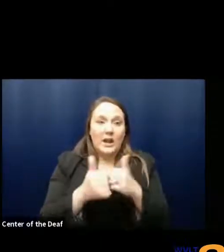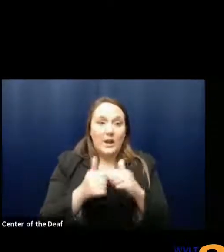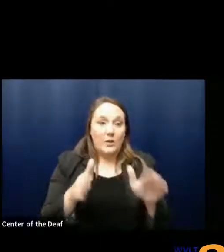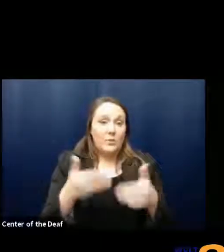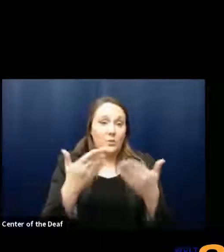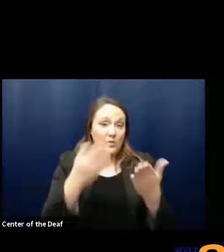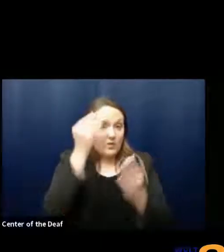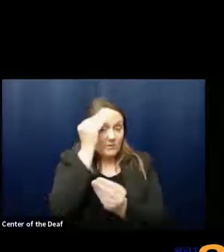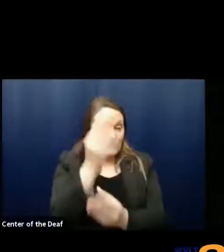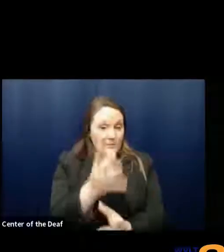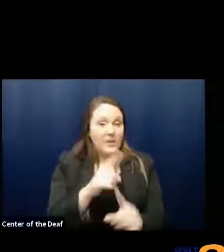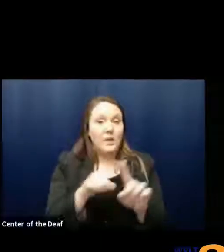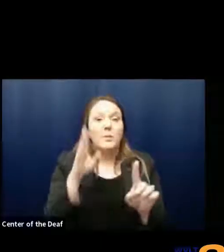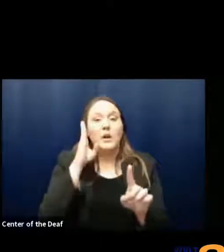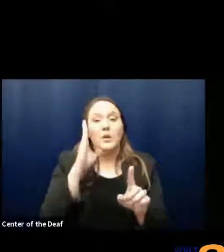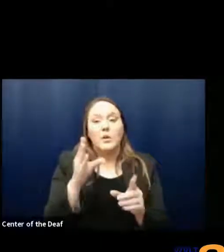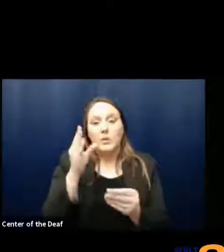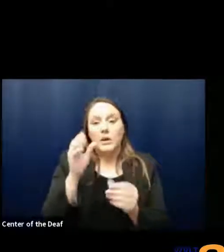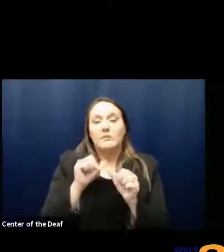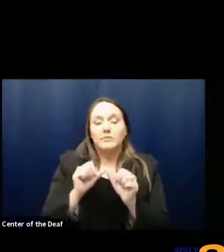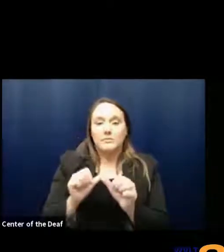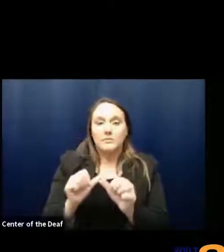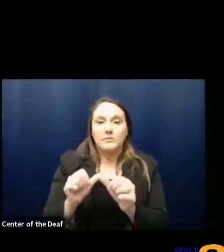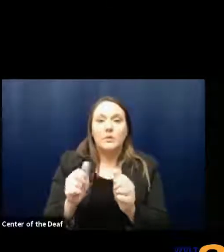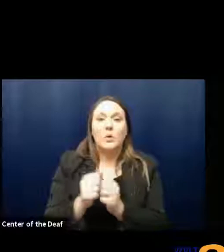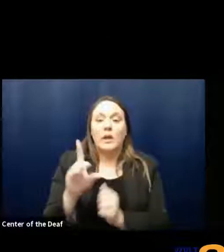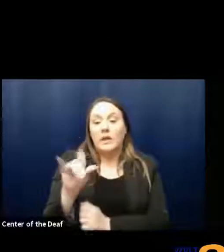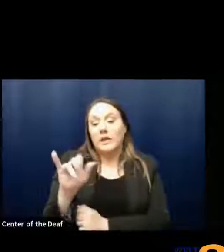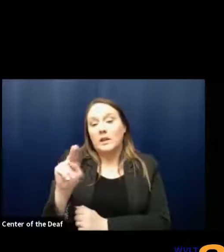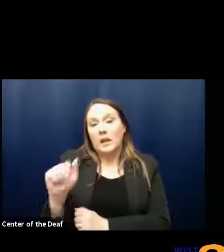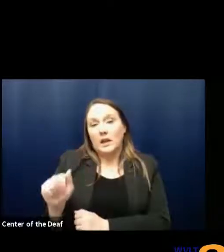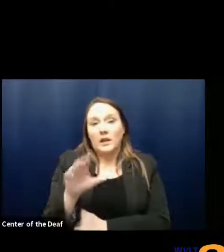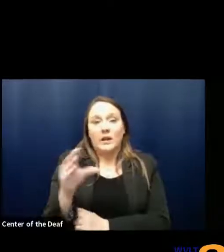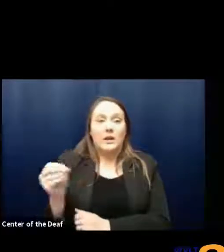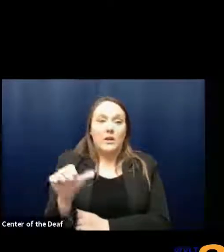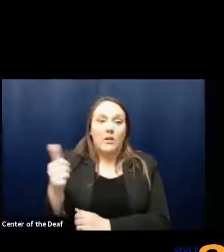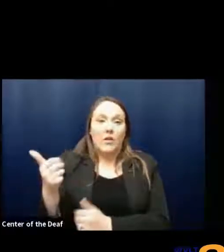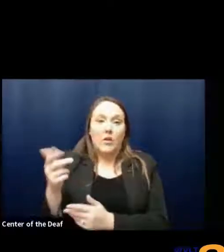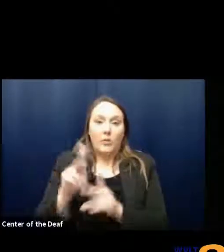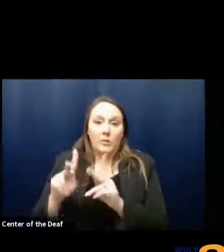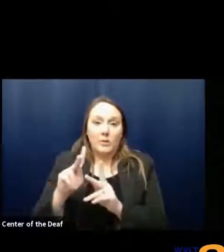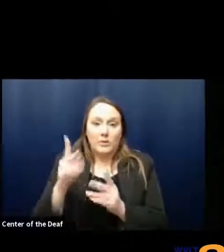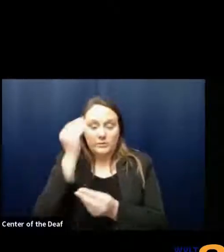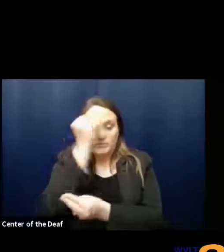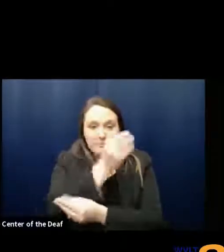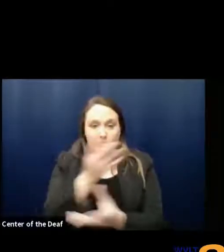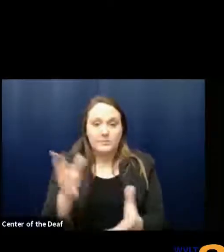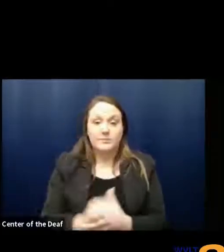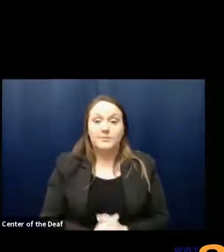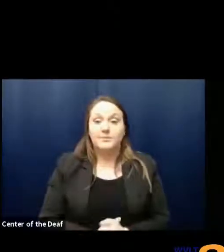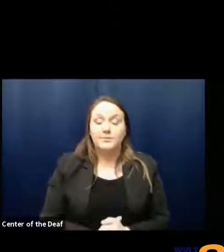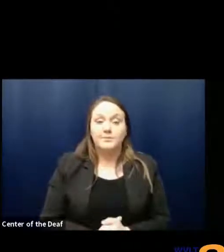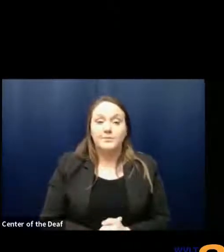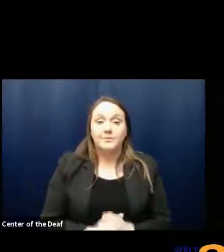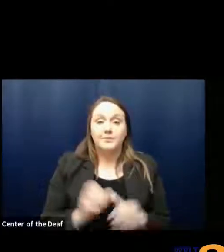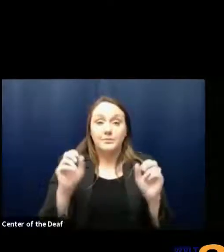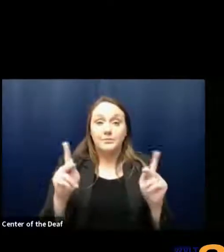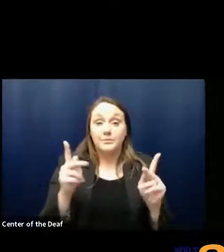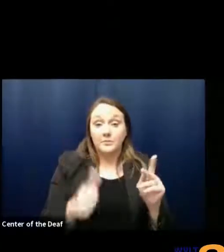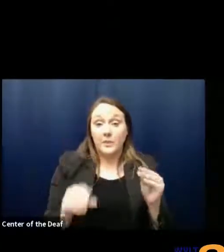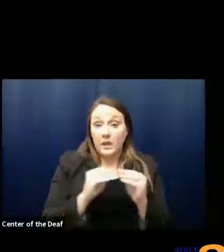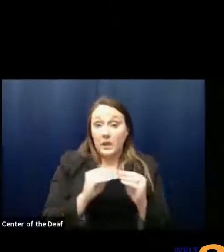to keep you informed with Dina and others as we move forward. All right, any other questions?